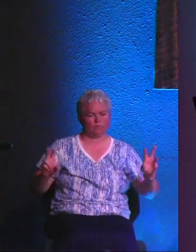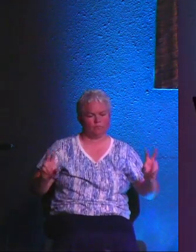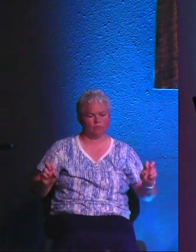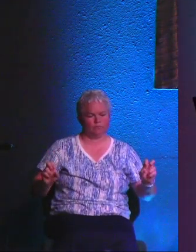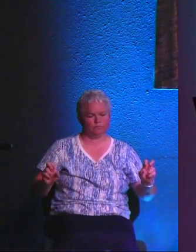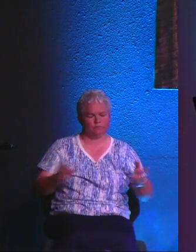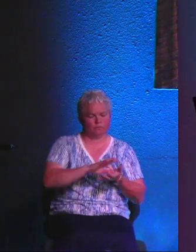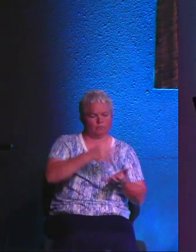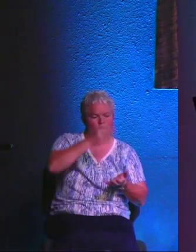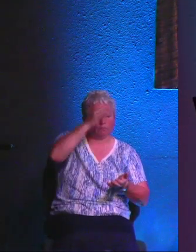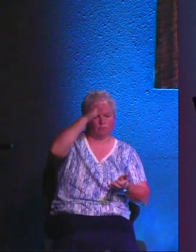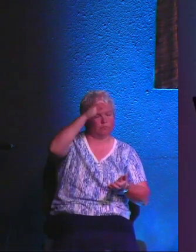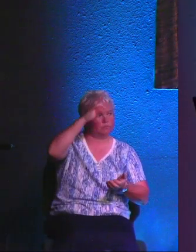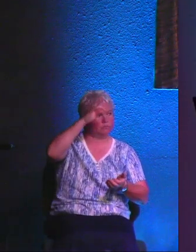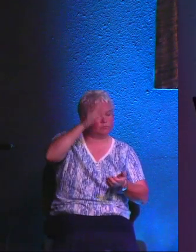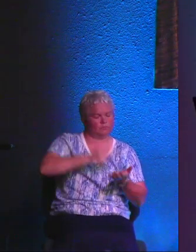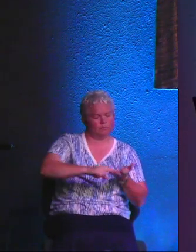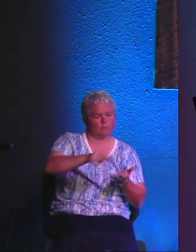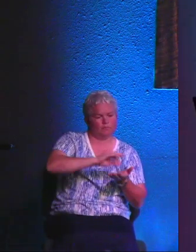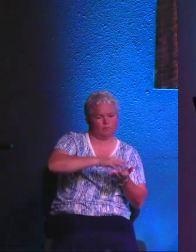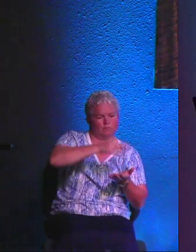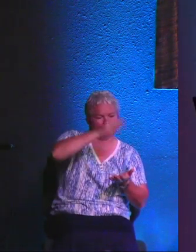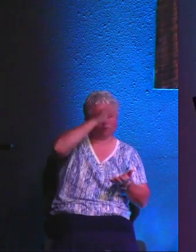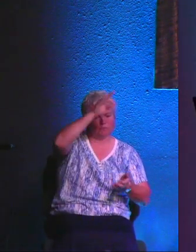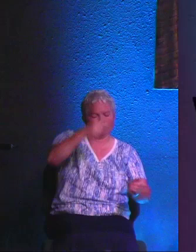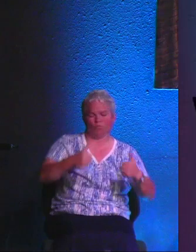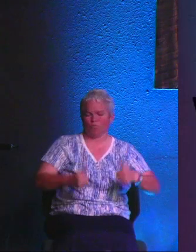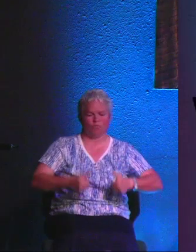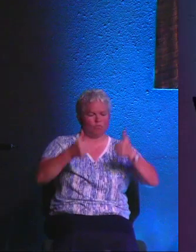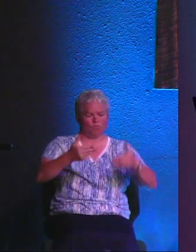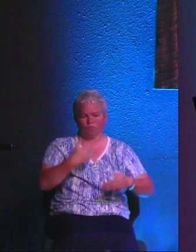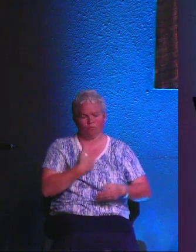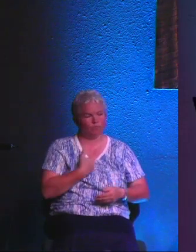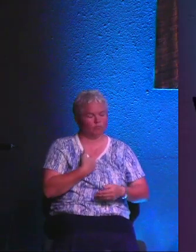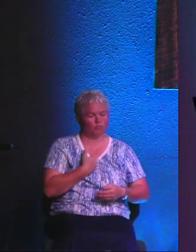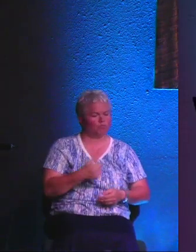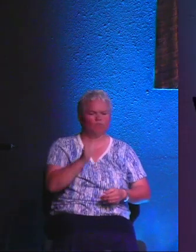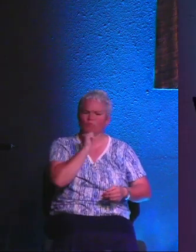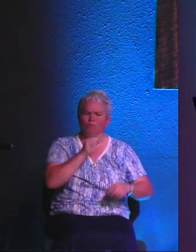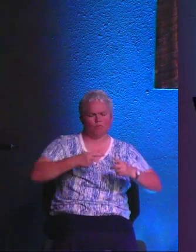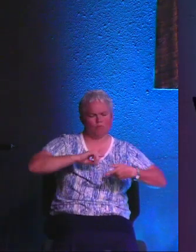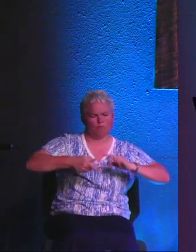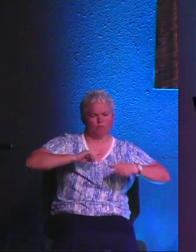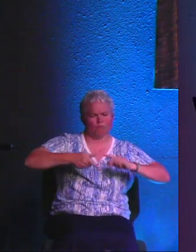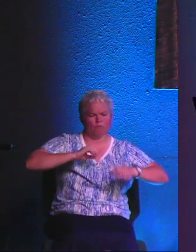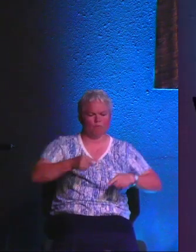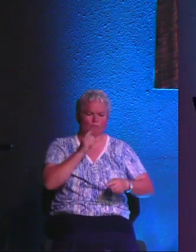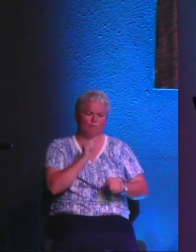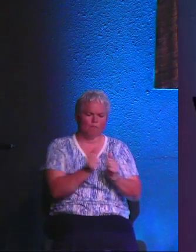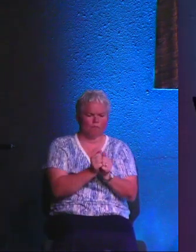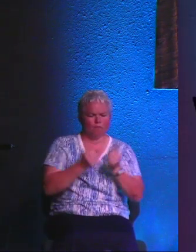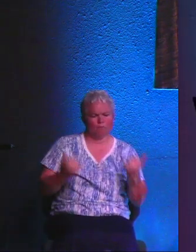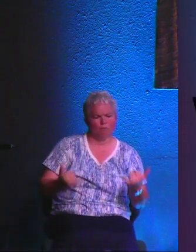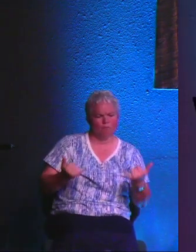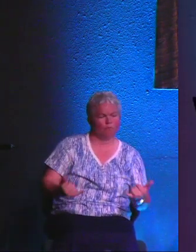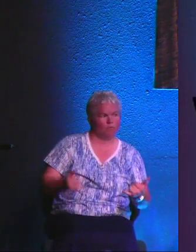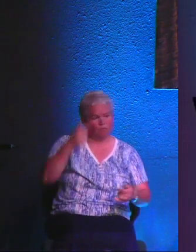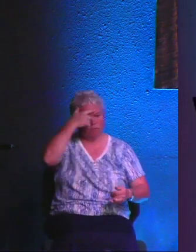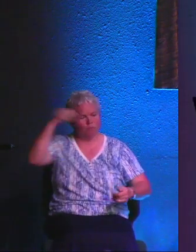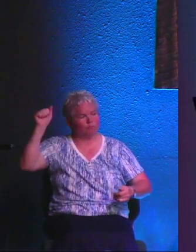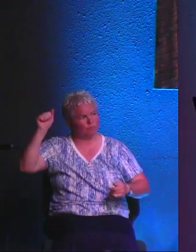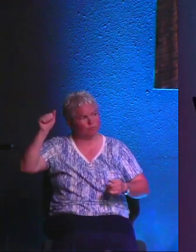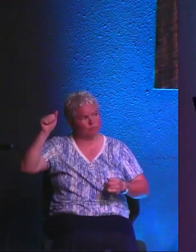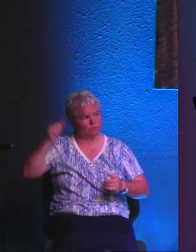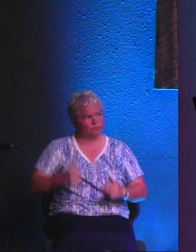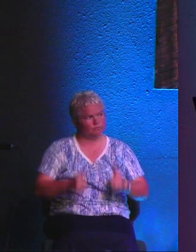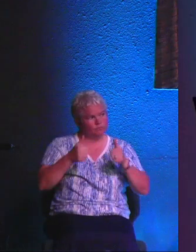evil spirits must submit to me because of the Holy Spirit that dwells in me. Nothing can hurt me today, Luke 10:19, because the